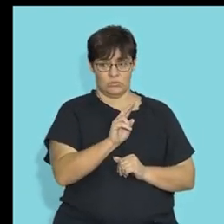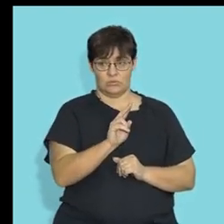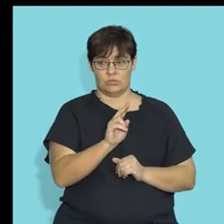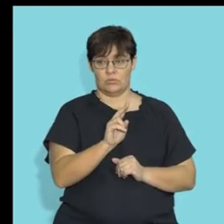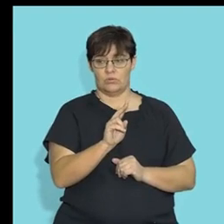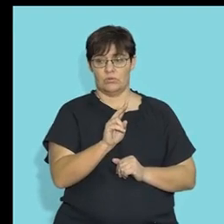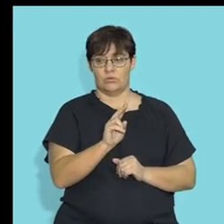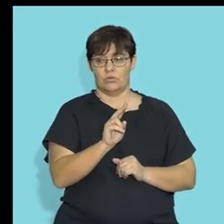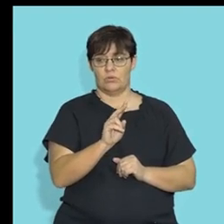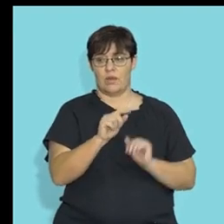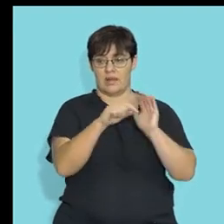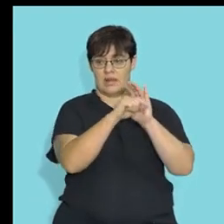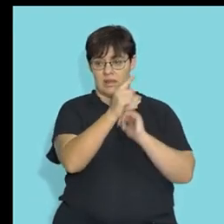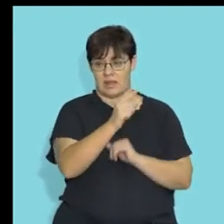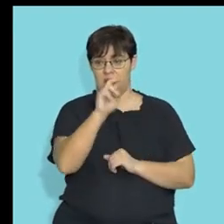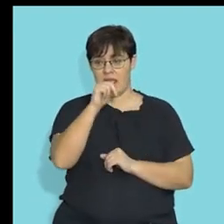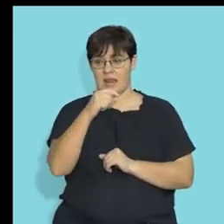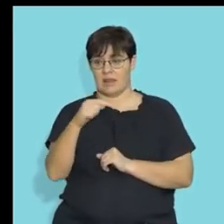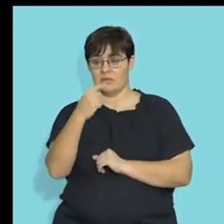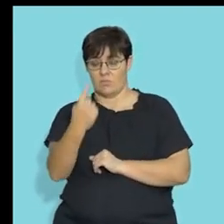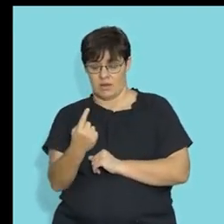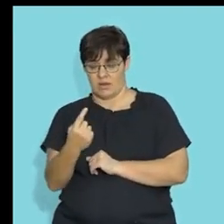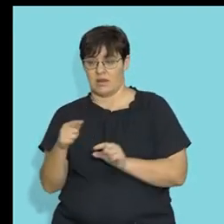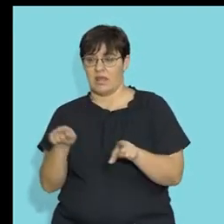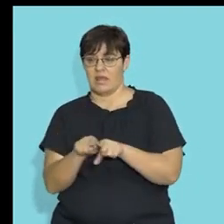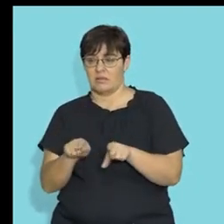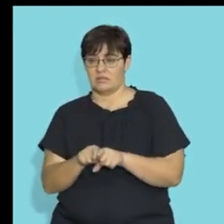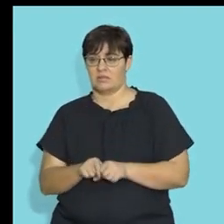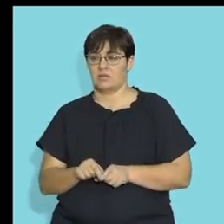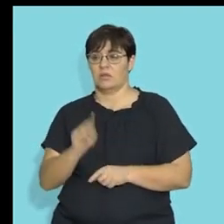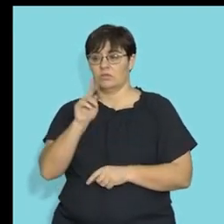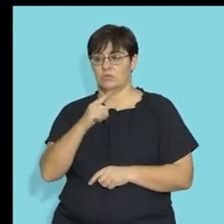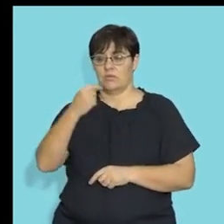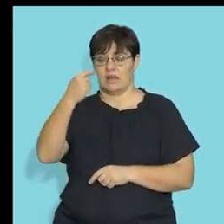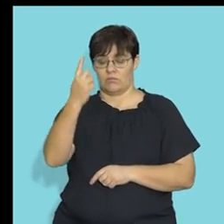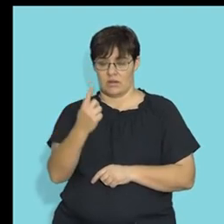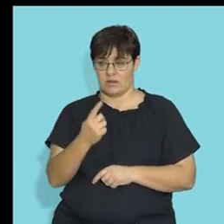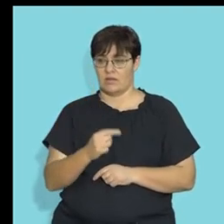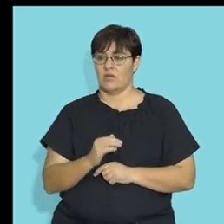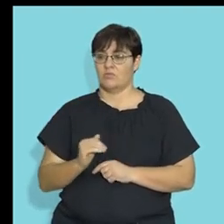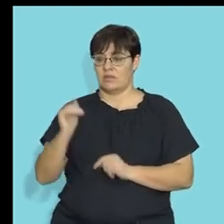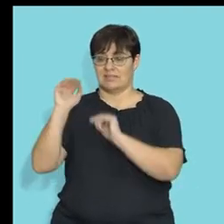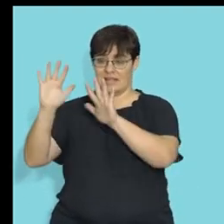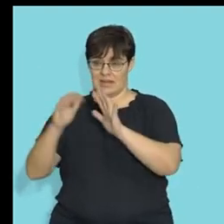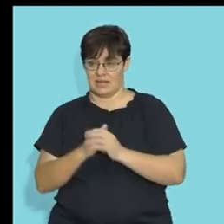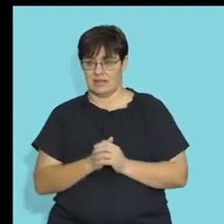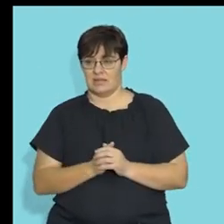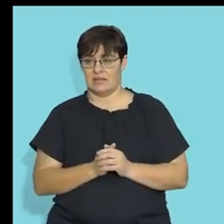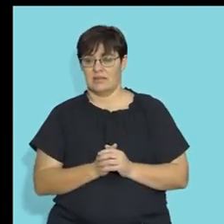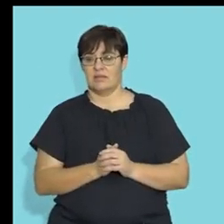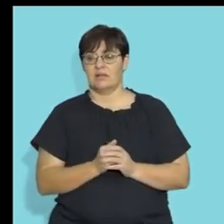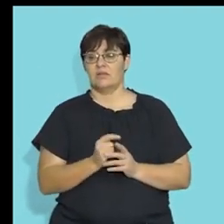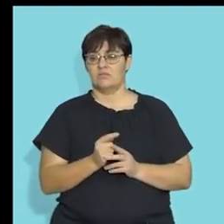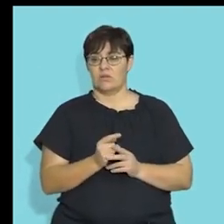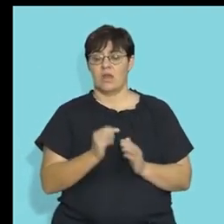negative 1 n minus 1 is greater than 2 to the power of negative 1 raised to the power of